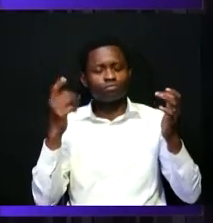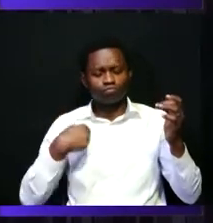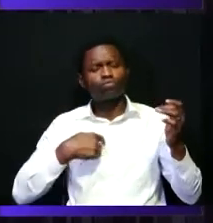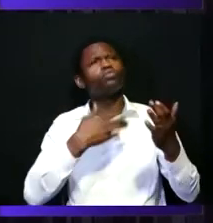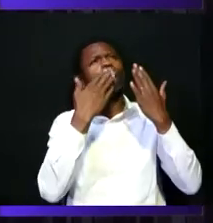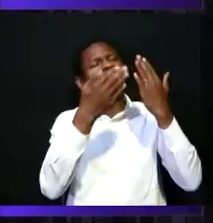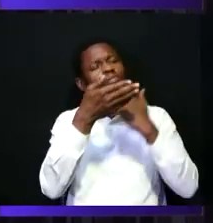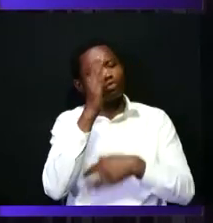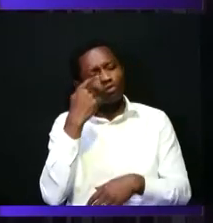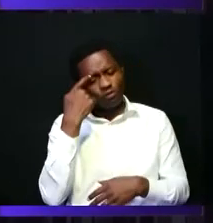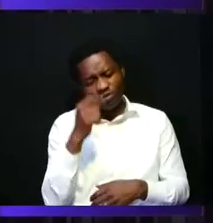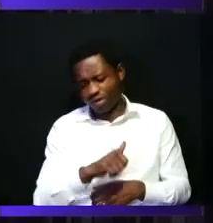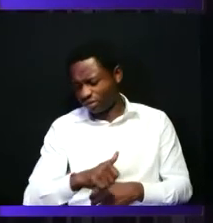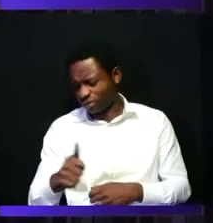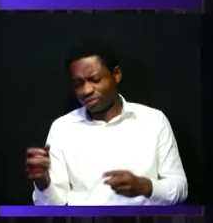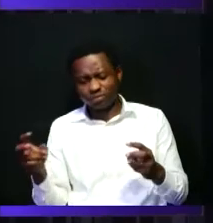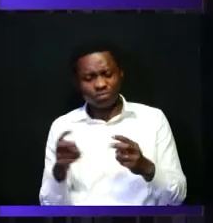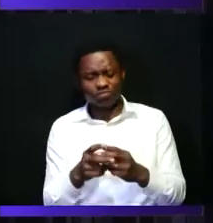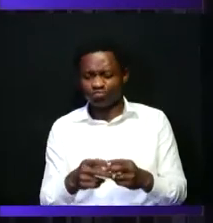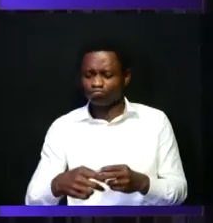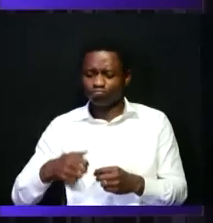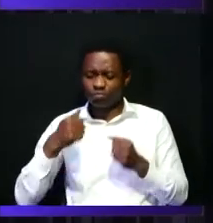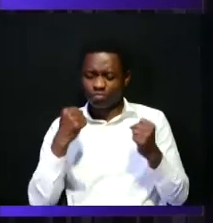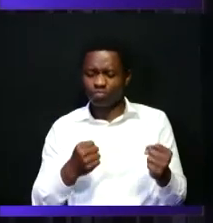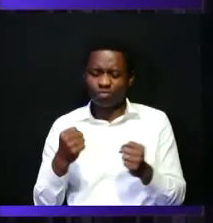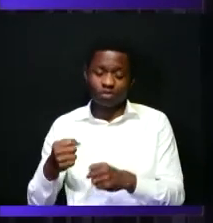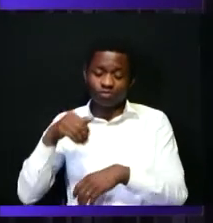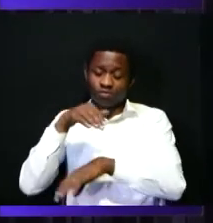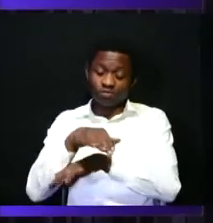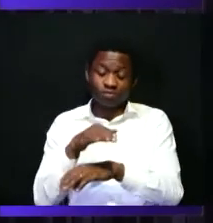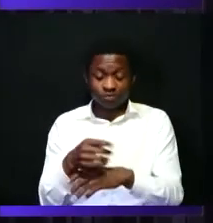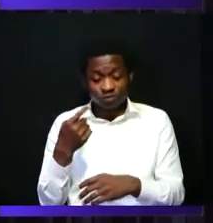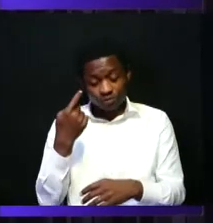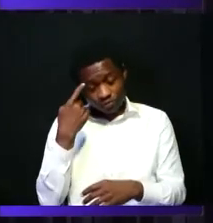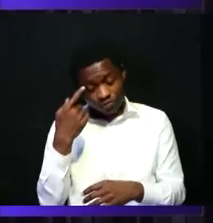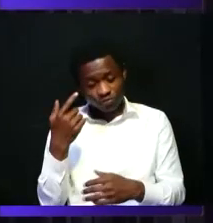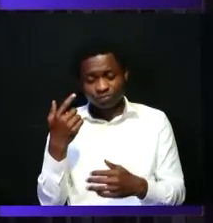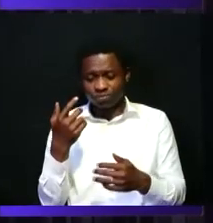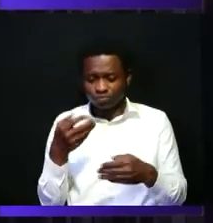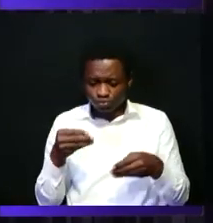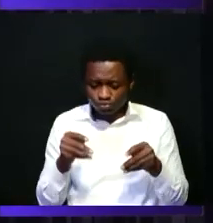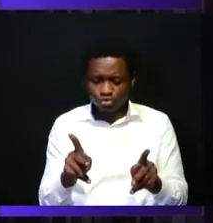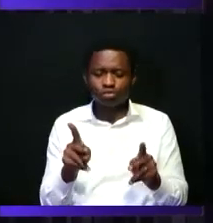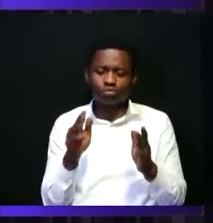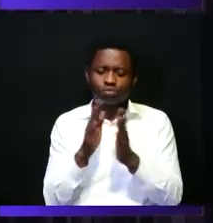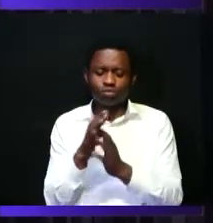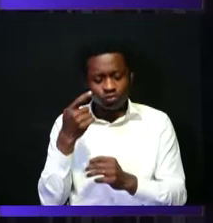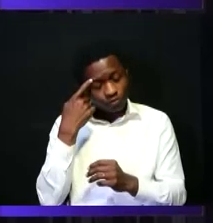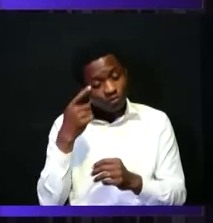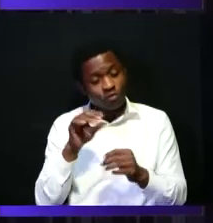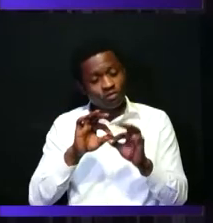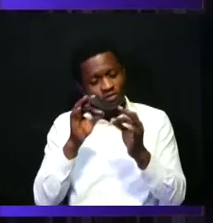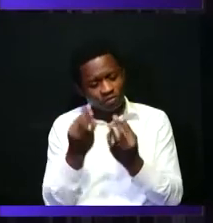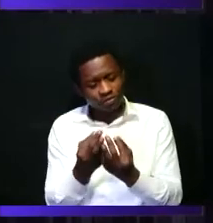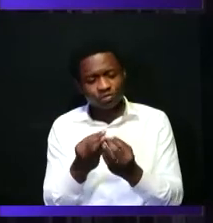Grateful to God for another very impactful evening and for the privilege of praying to raise prayer altars to